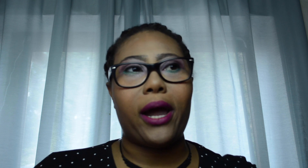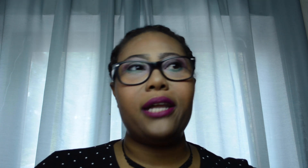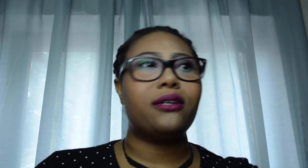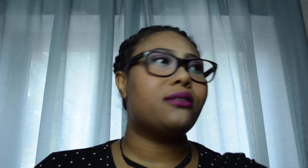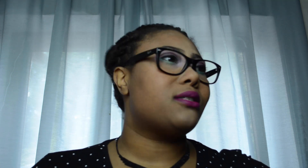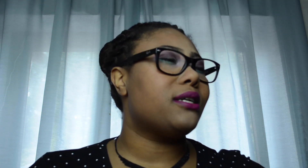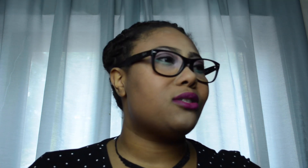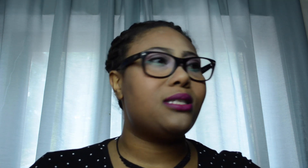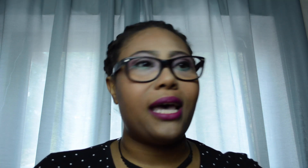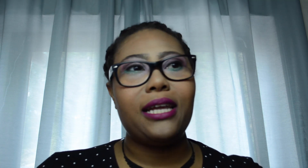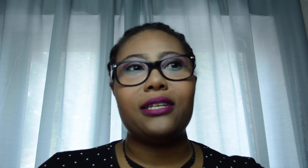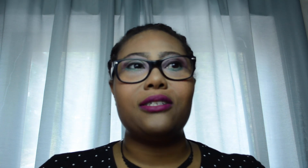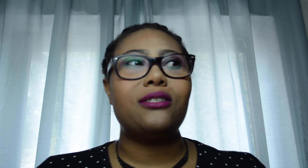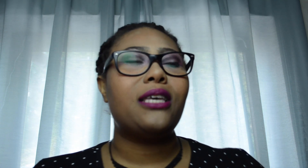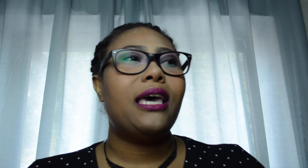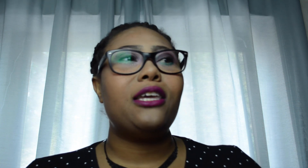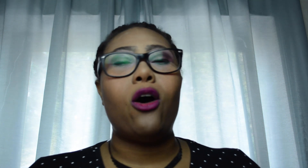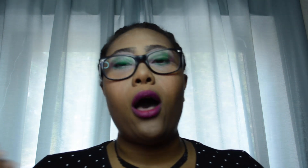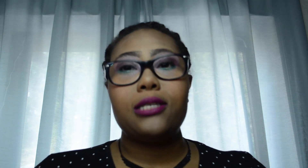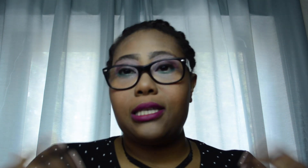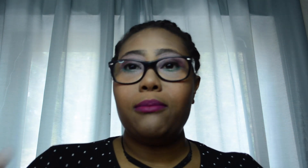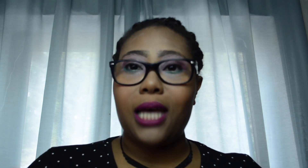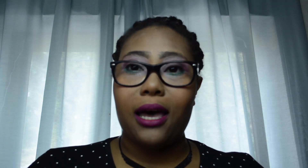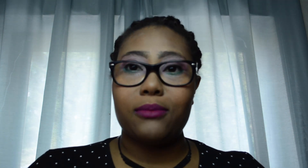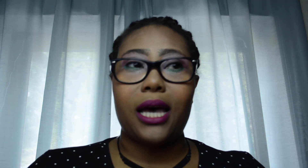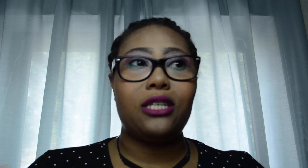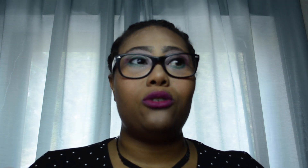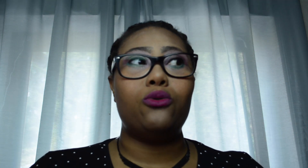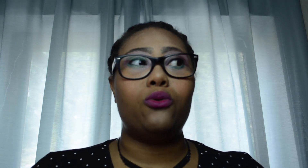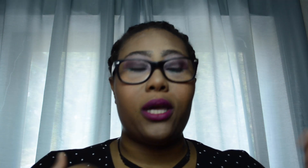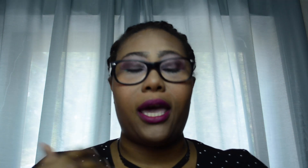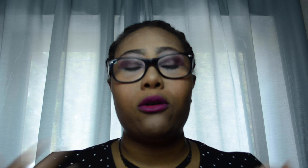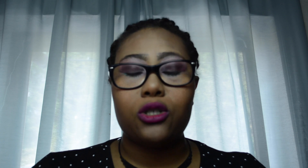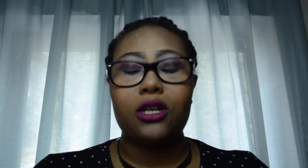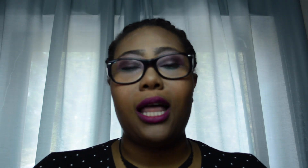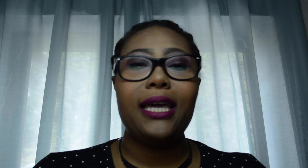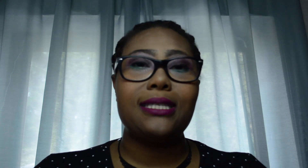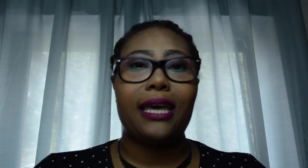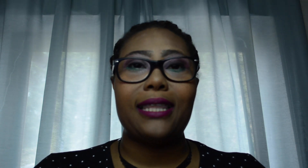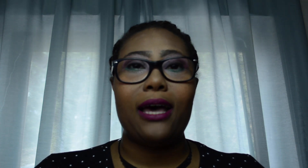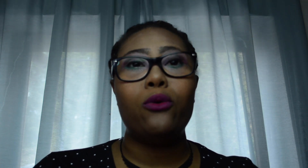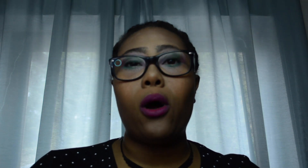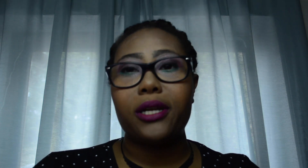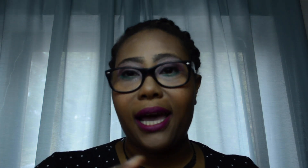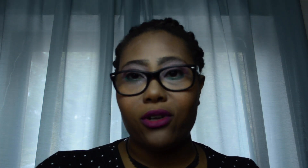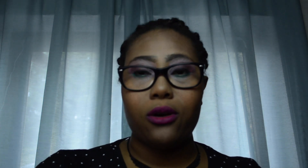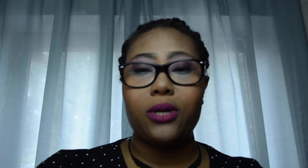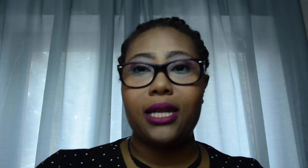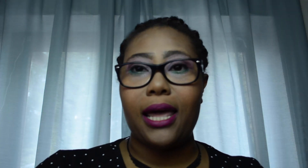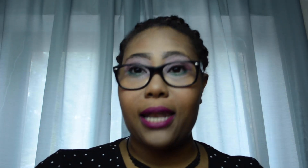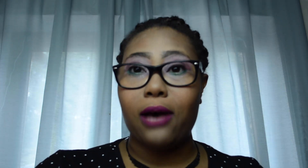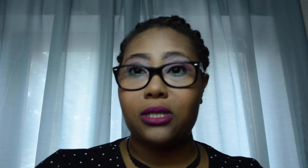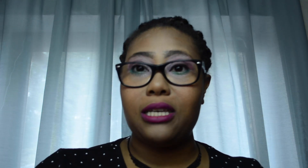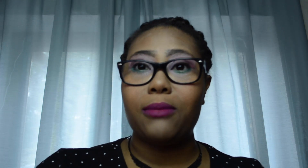there's writers, there's designers. You know, sometimes I do encounter clients like that who already have their